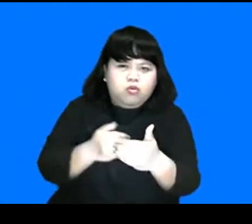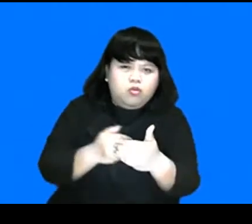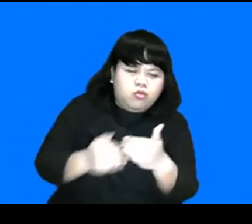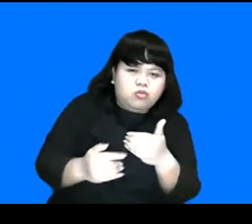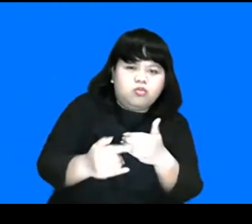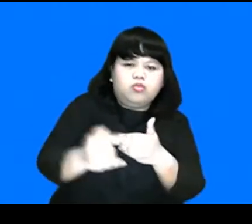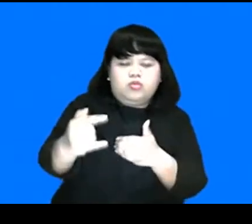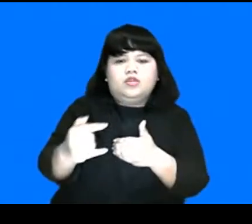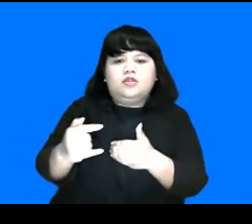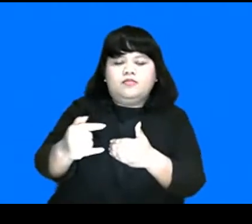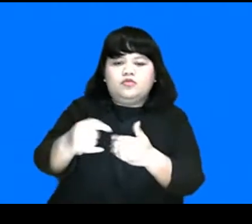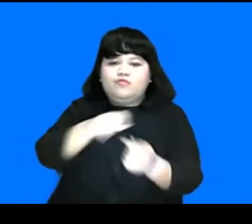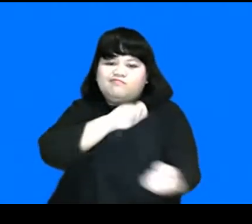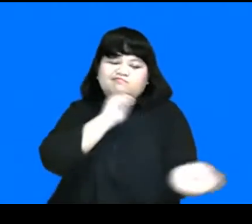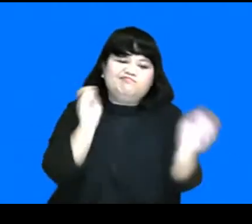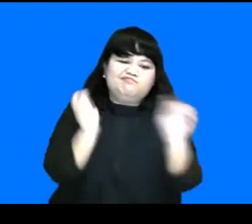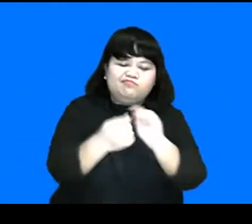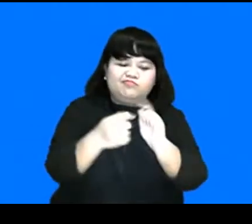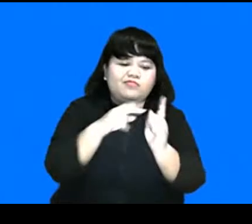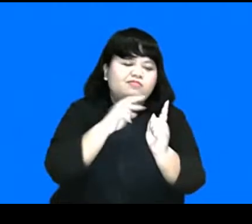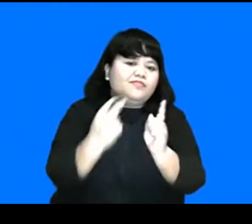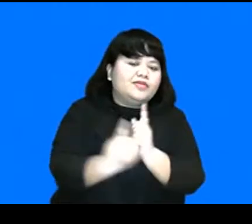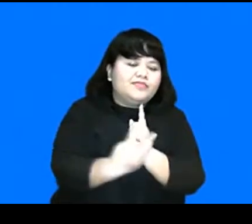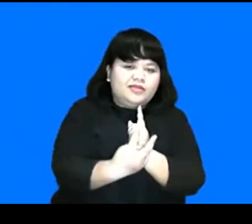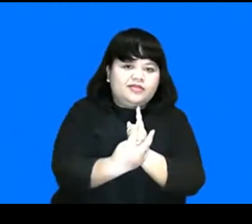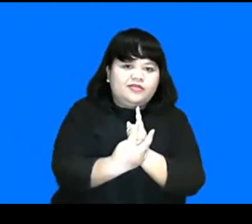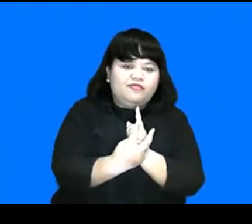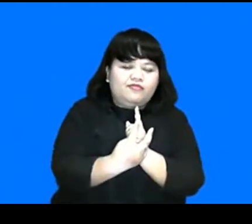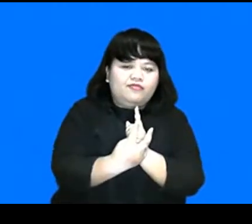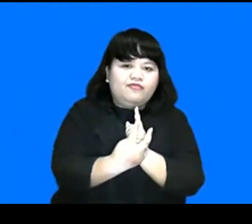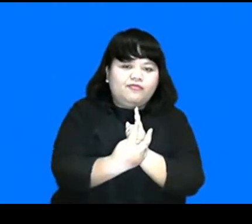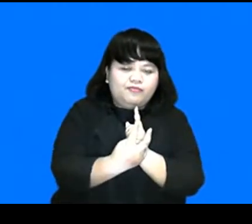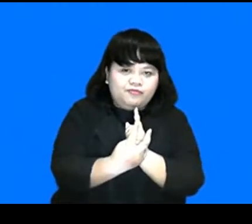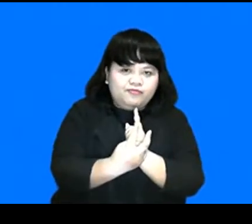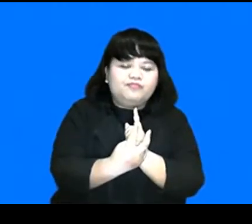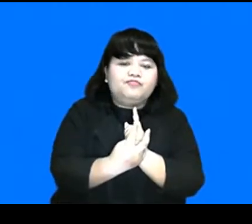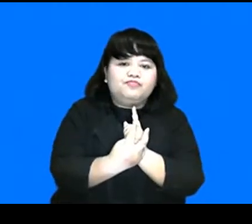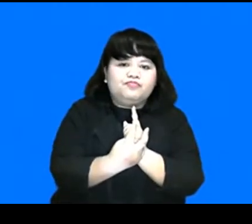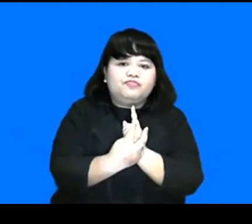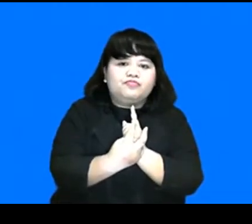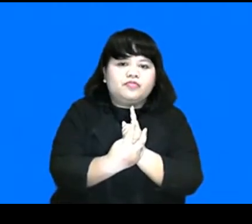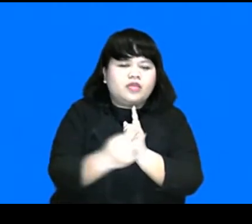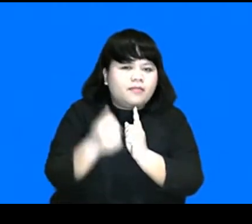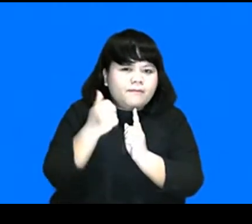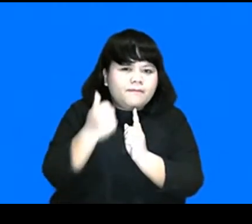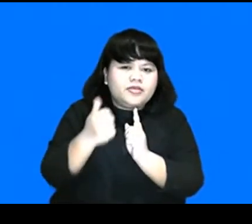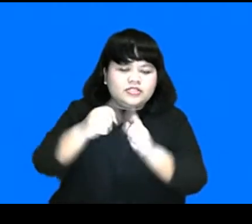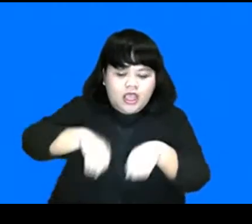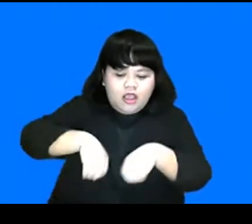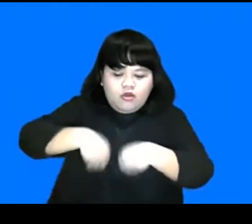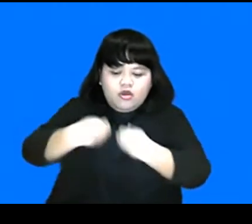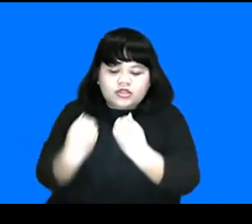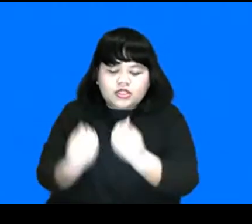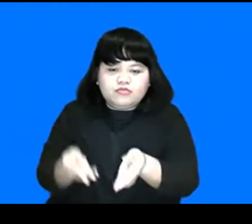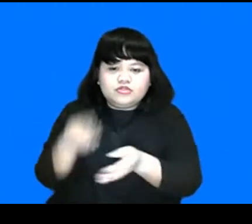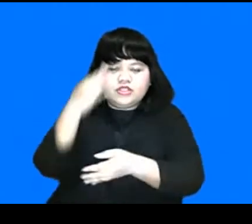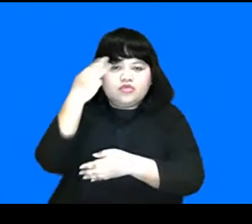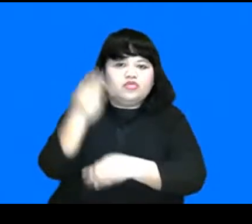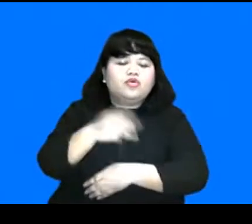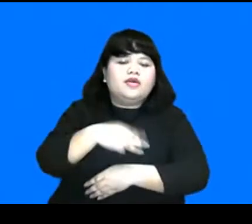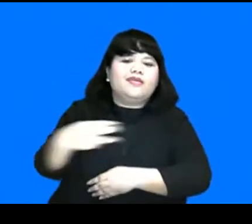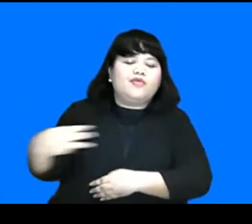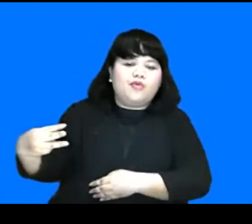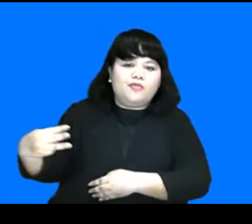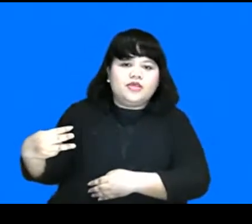something by giving a lot of contribution to our economy. Appreciating women's time and giving them